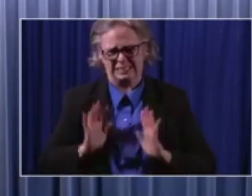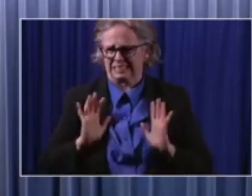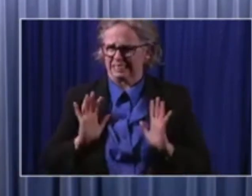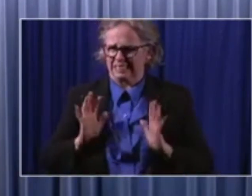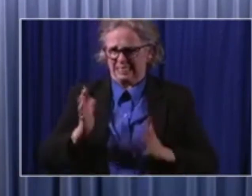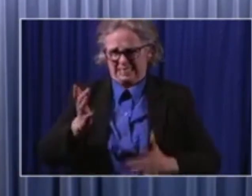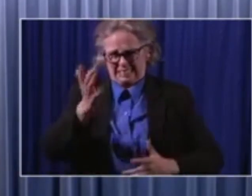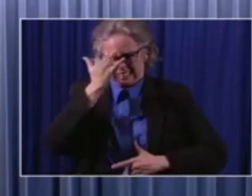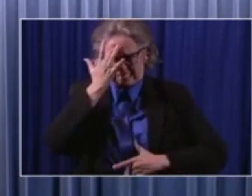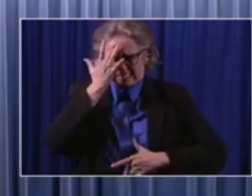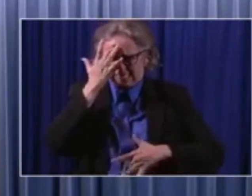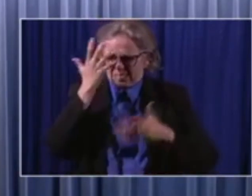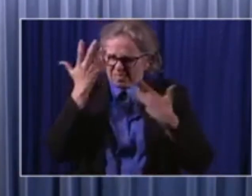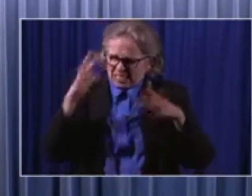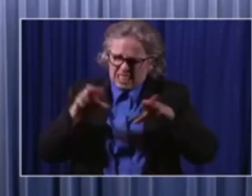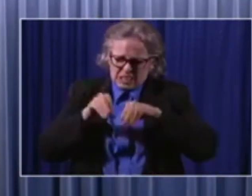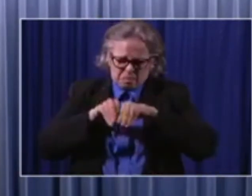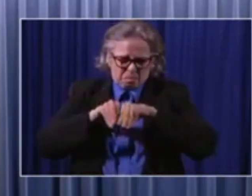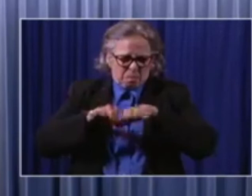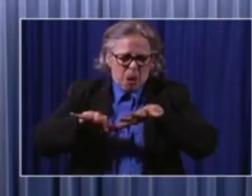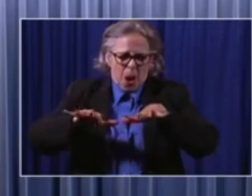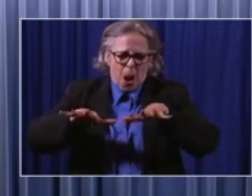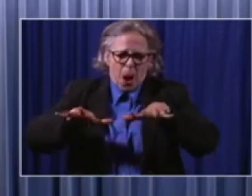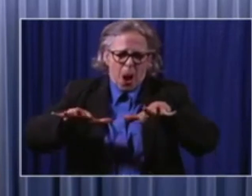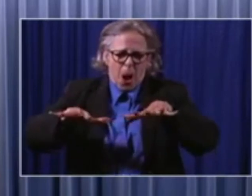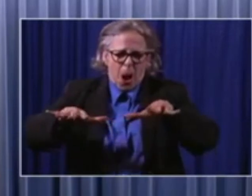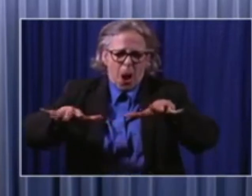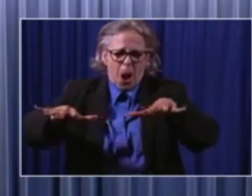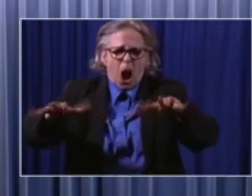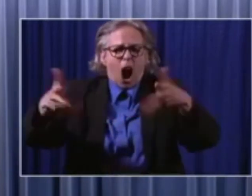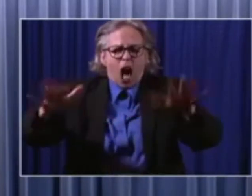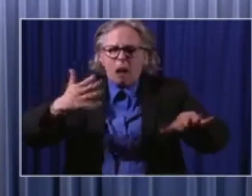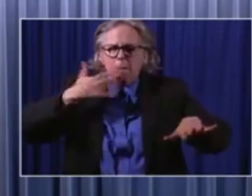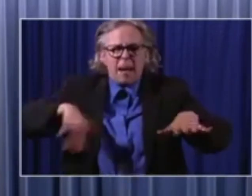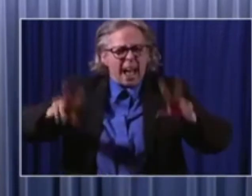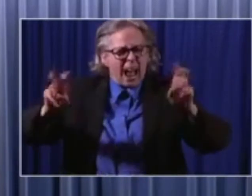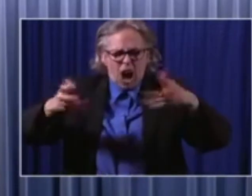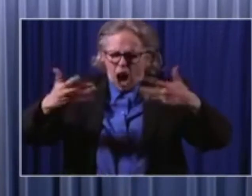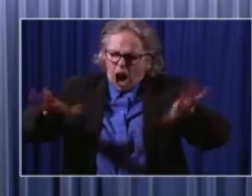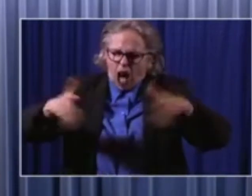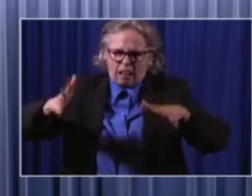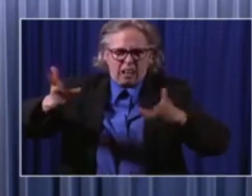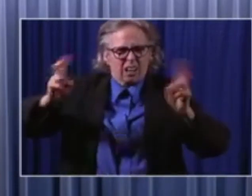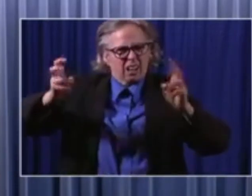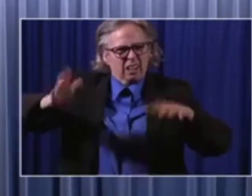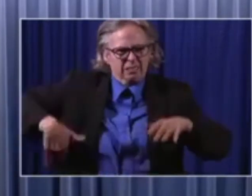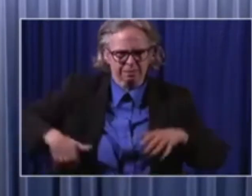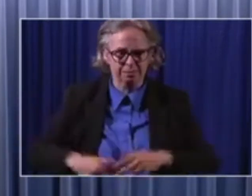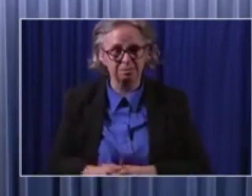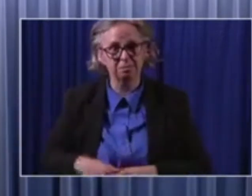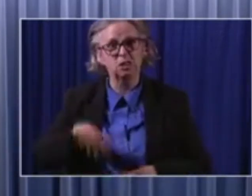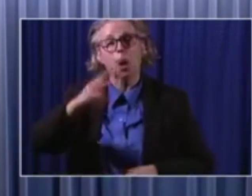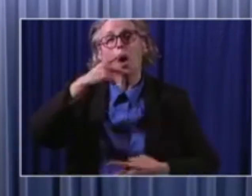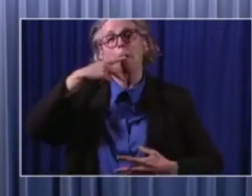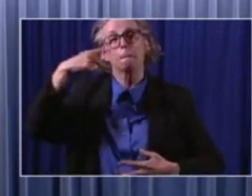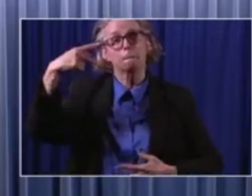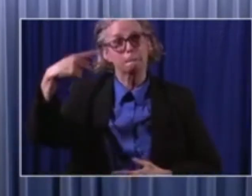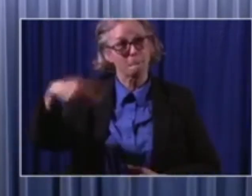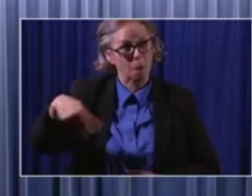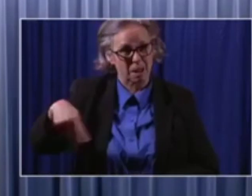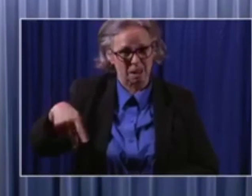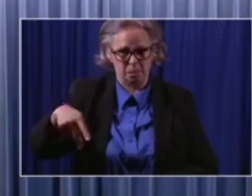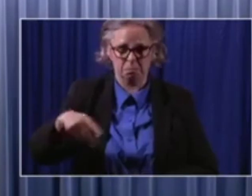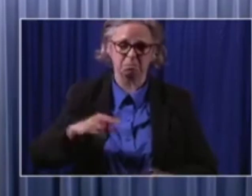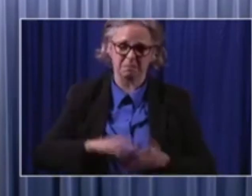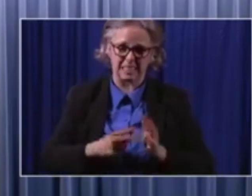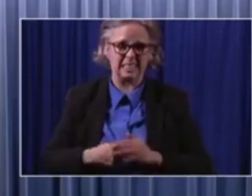of already there and bad. And I think purple is where certainly local health leaders, local